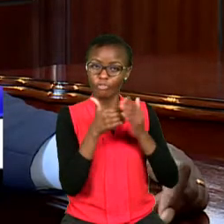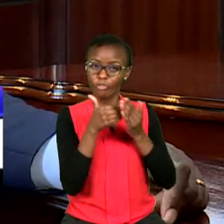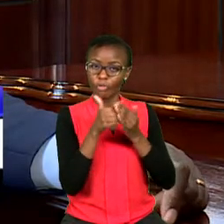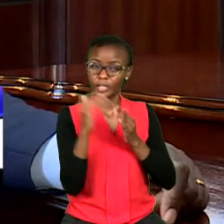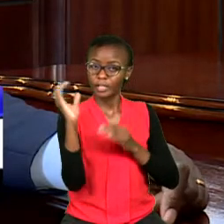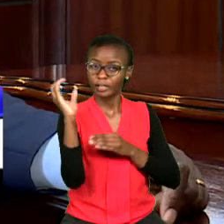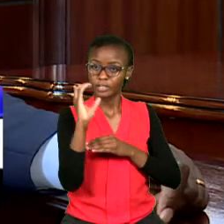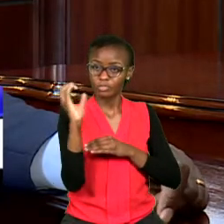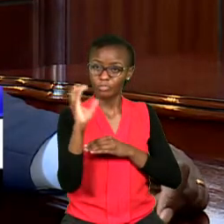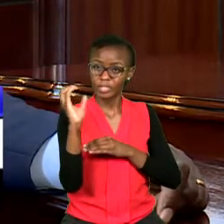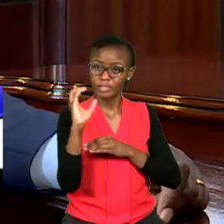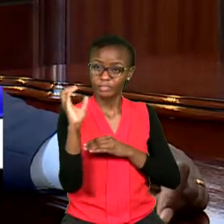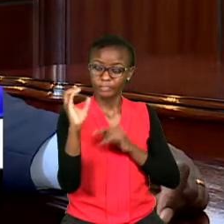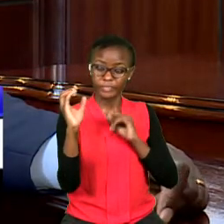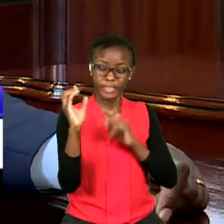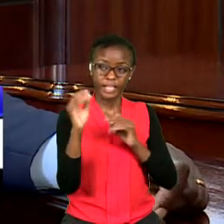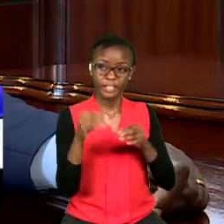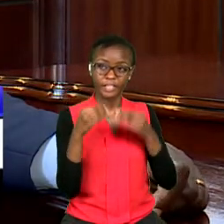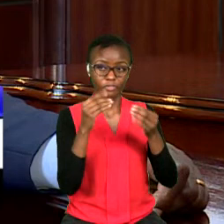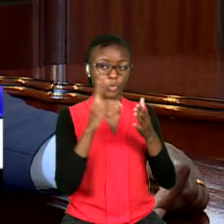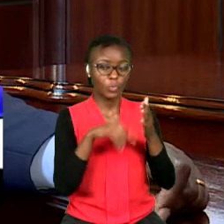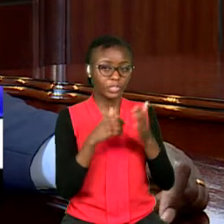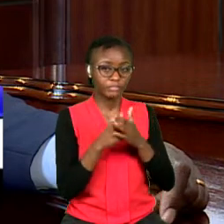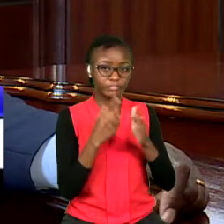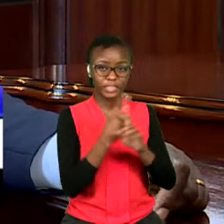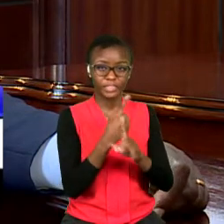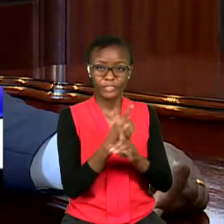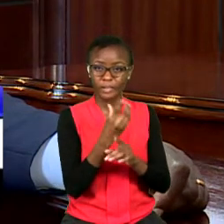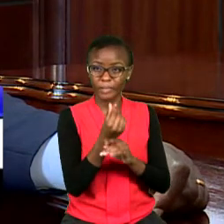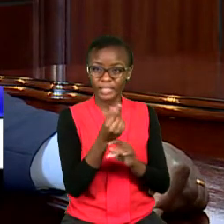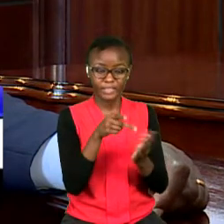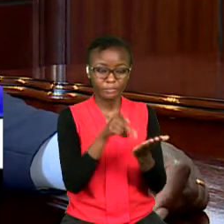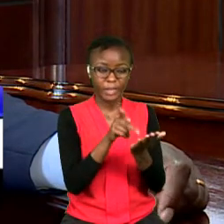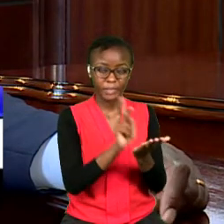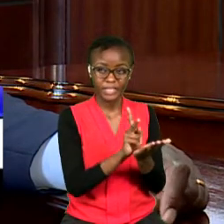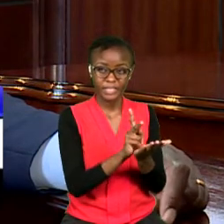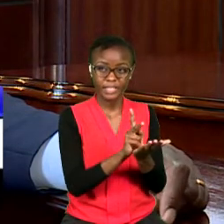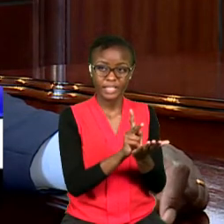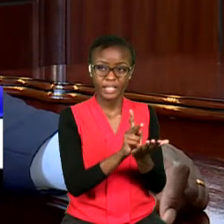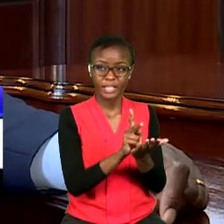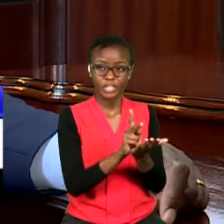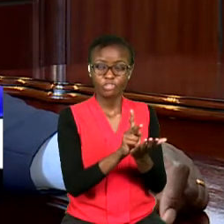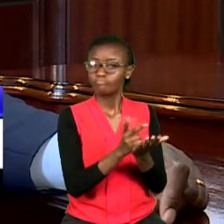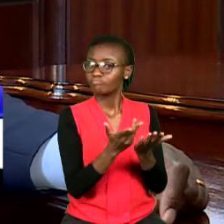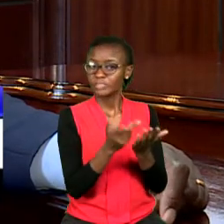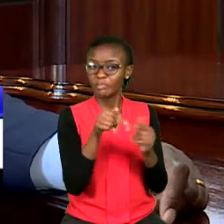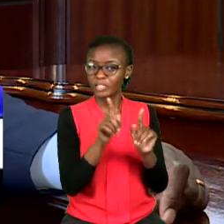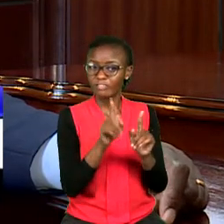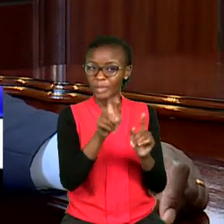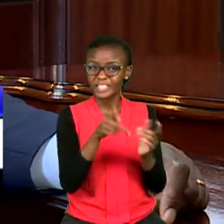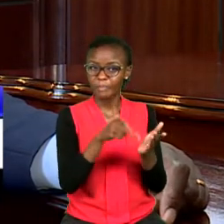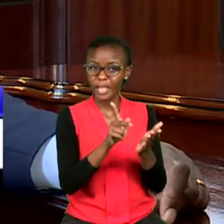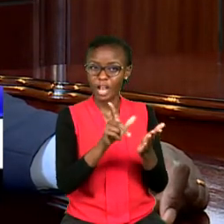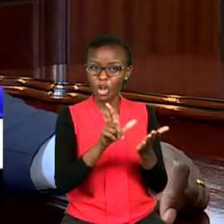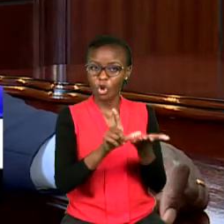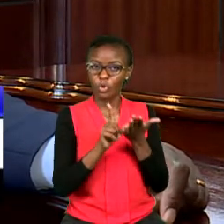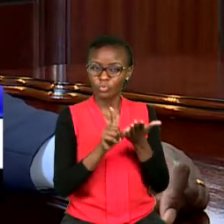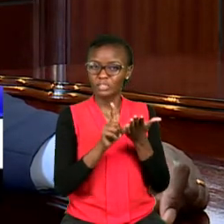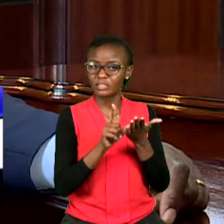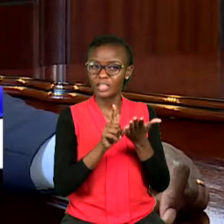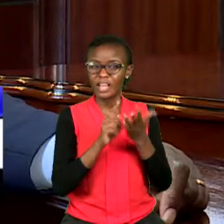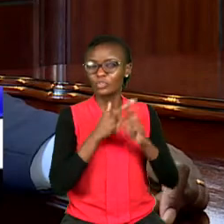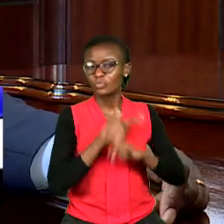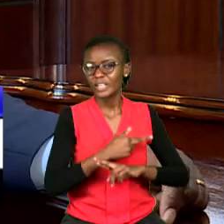customers, giving them moratoriums and payment breaks of up to 3 years to ensure that